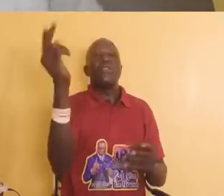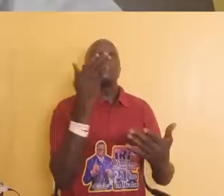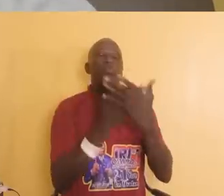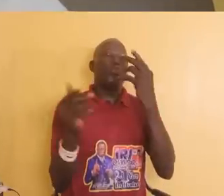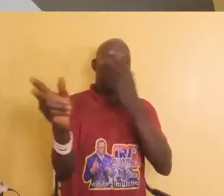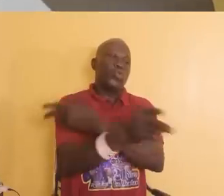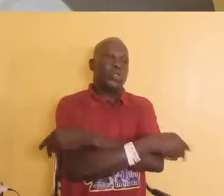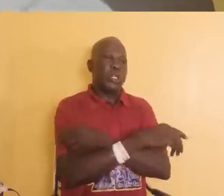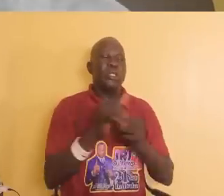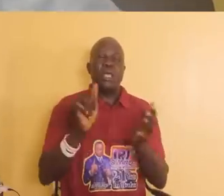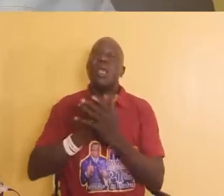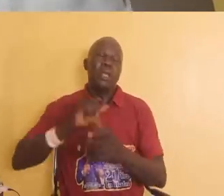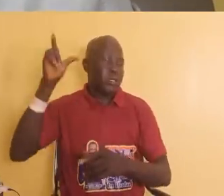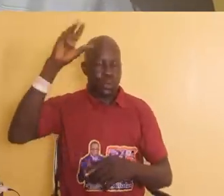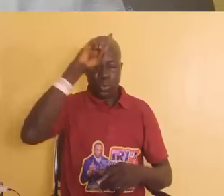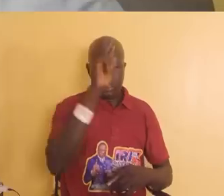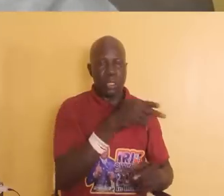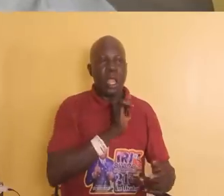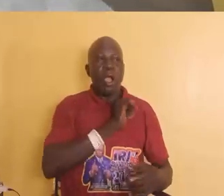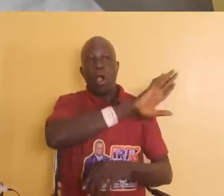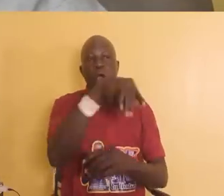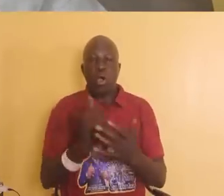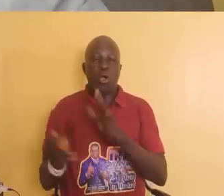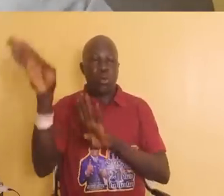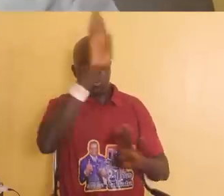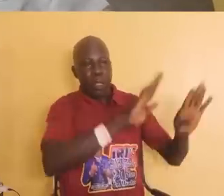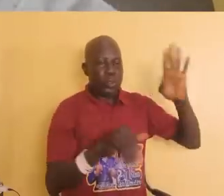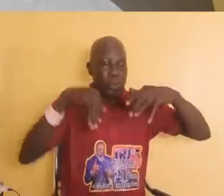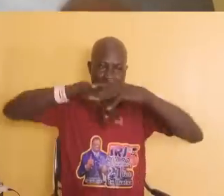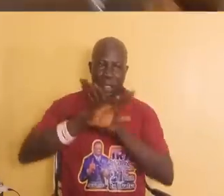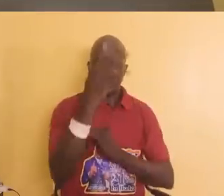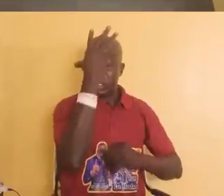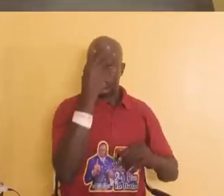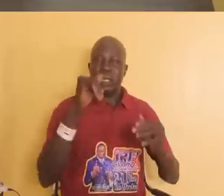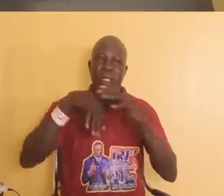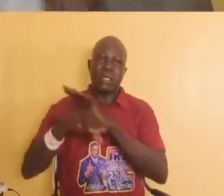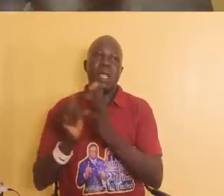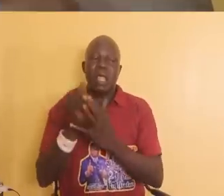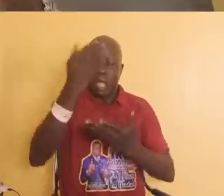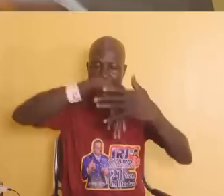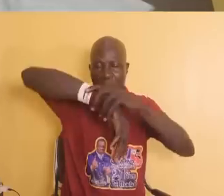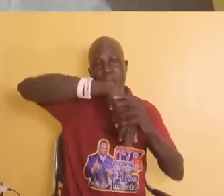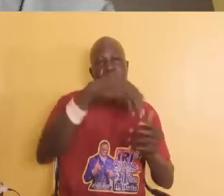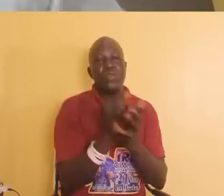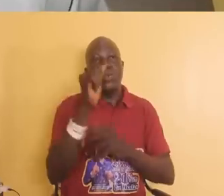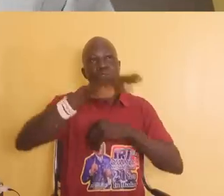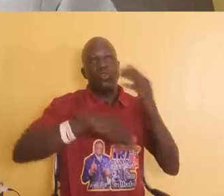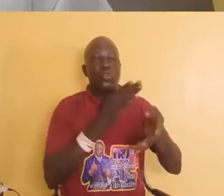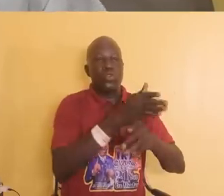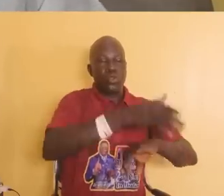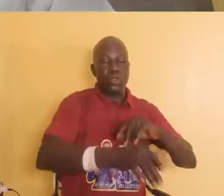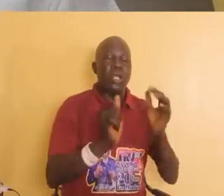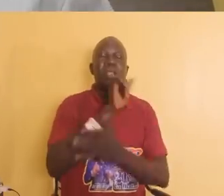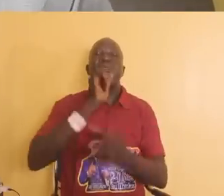Yes, good day. Oh, ever miss listen to me. The pastor that comes in the morning. Go back in the morning. You